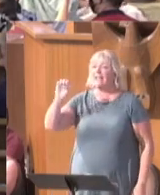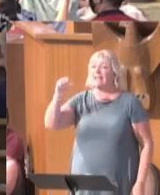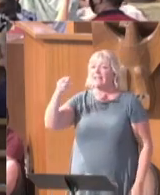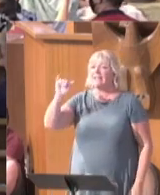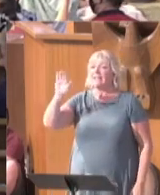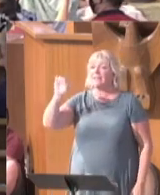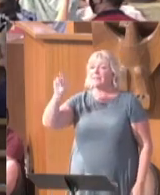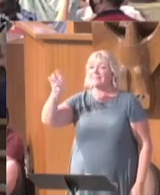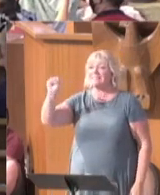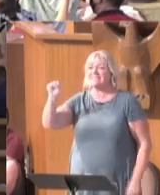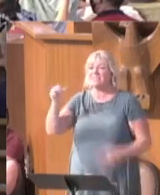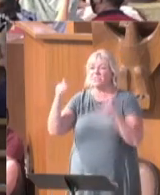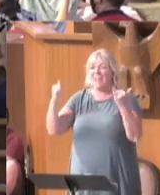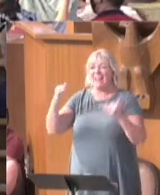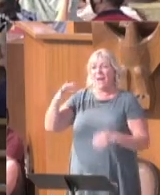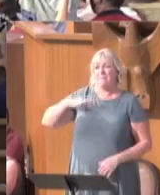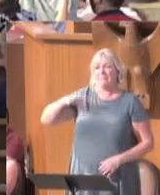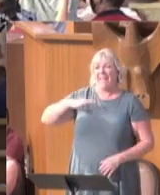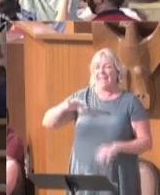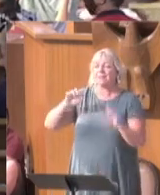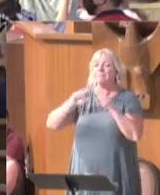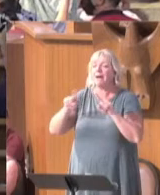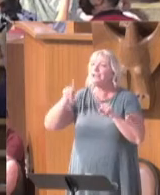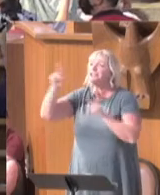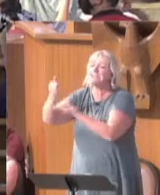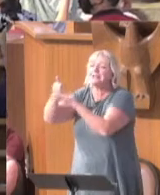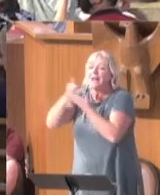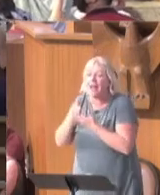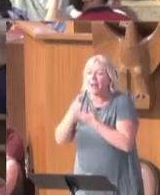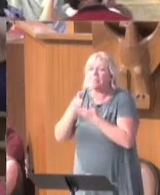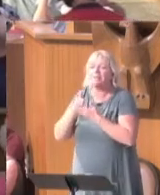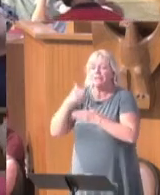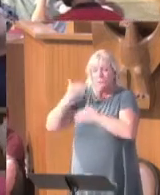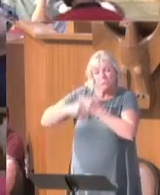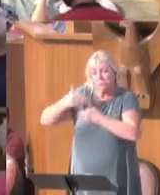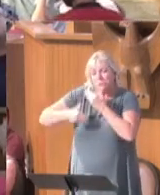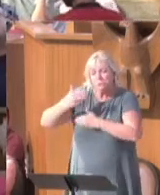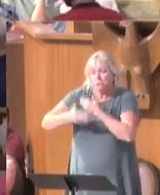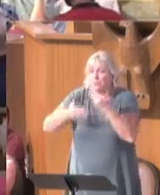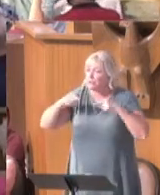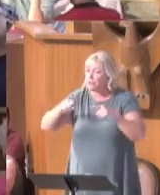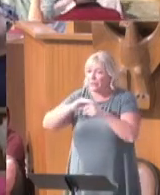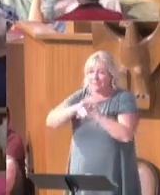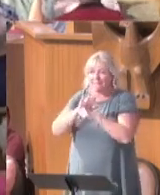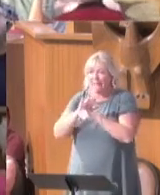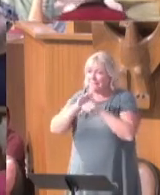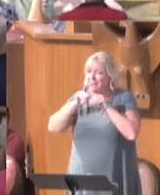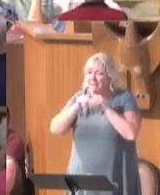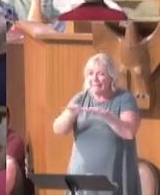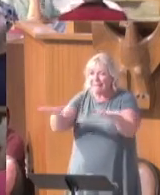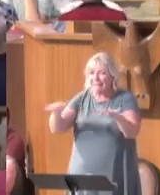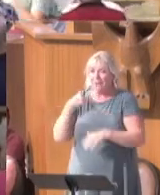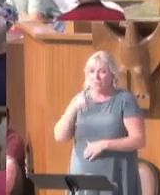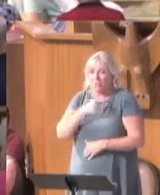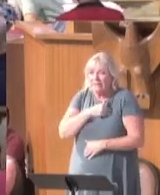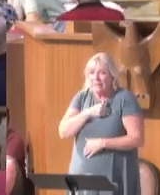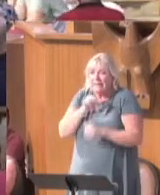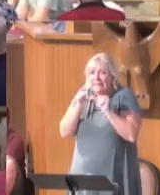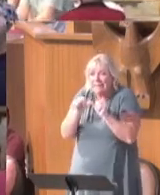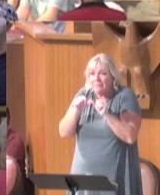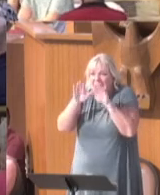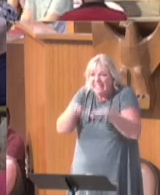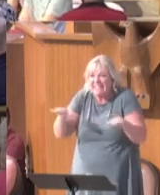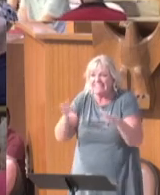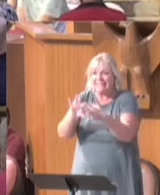Maine, but who also made it possible that during the pandemic, we could keep our kids connected so